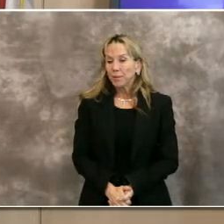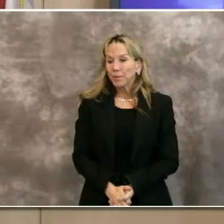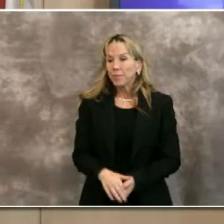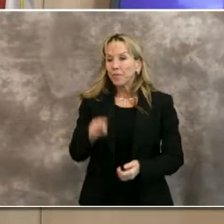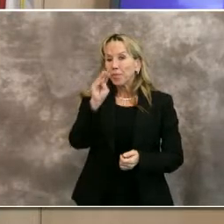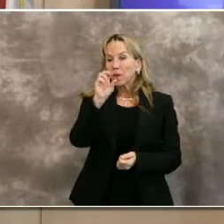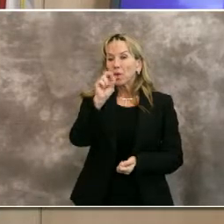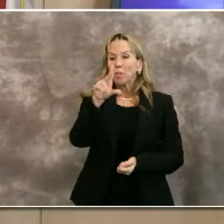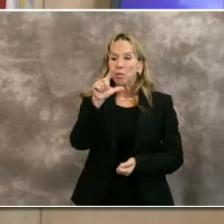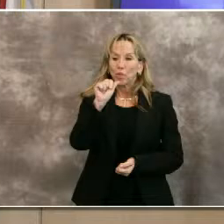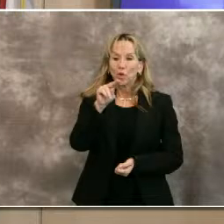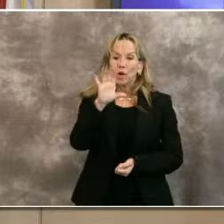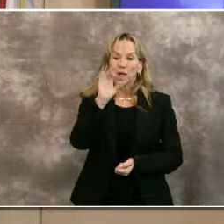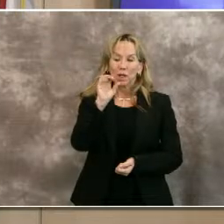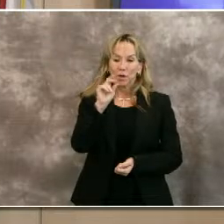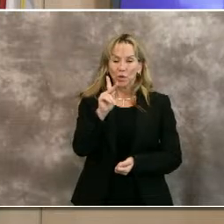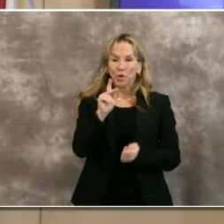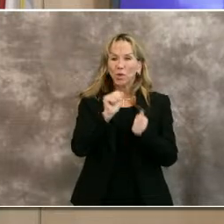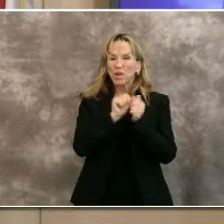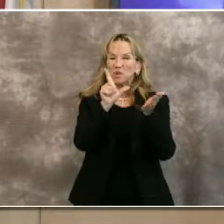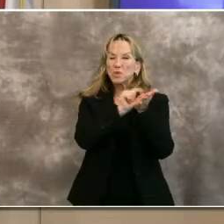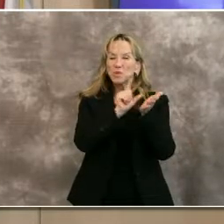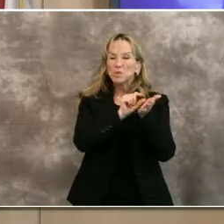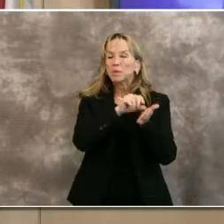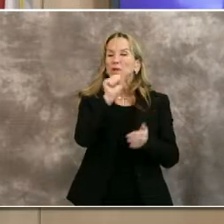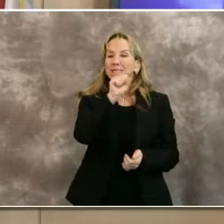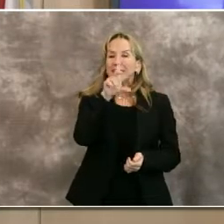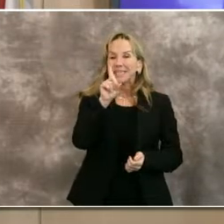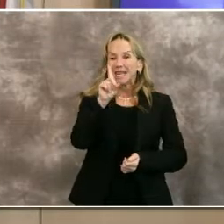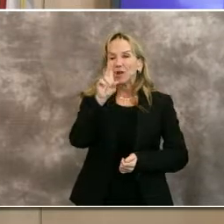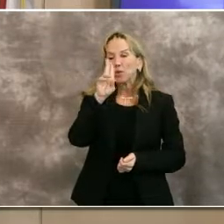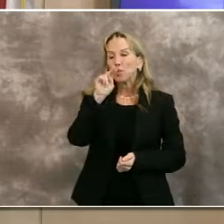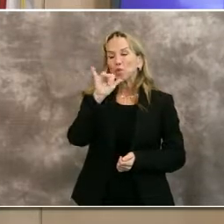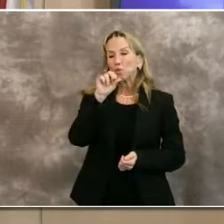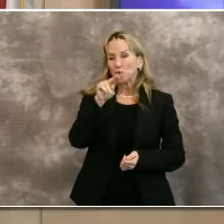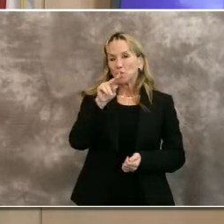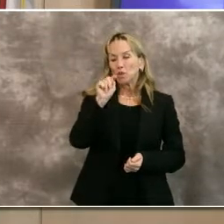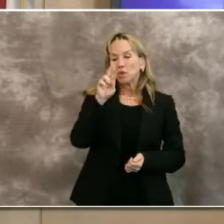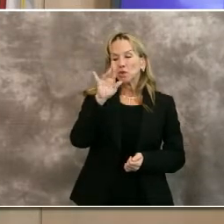Morgan Cook with the San Diego Union Tribune. Please state your question.